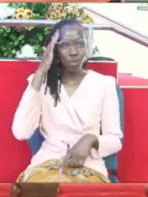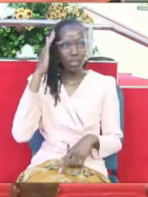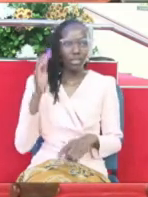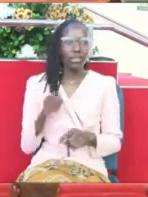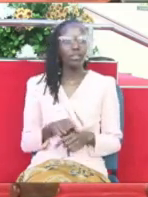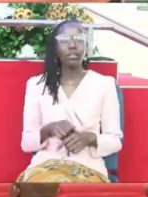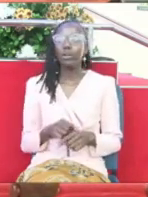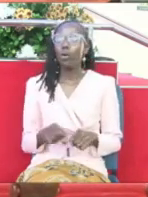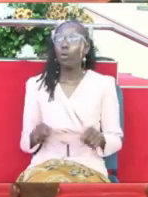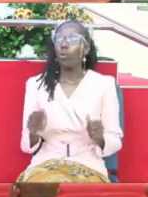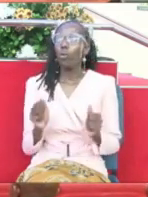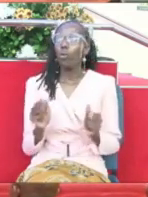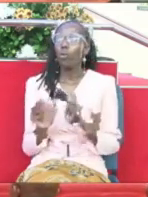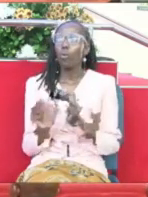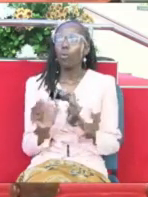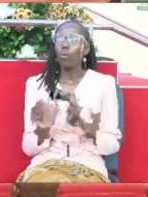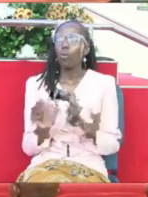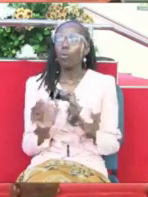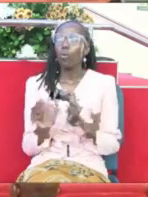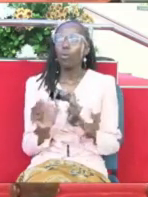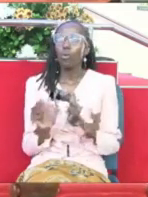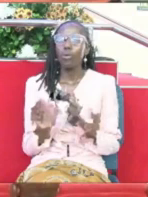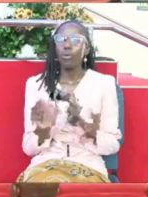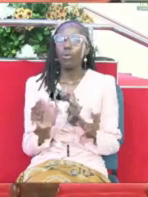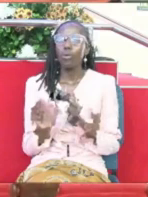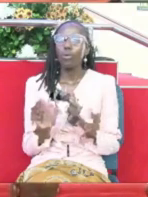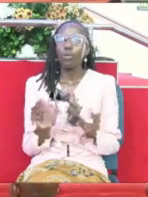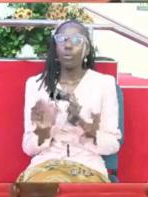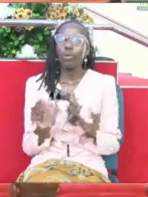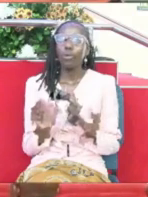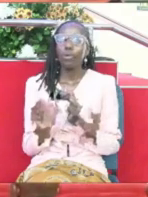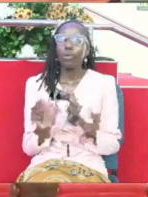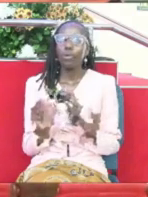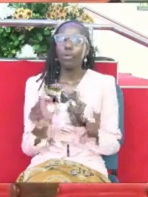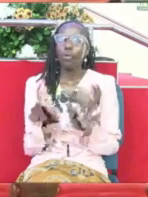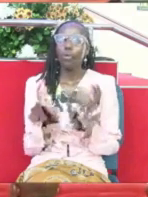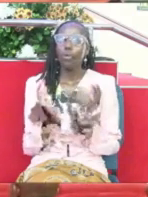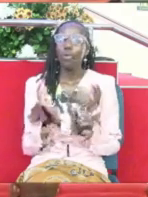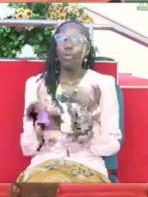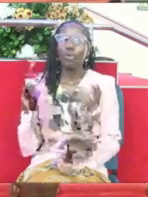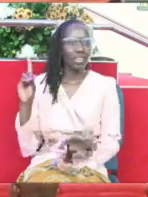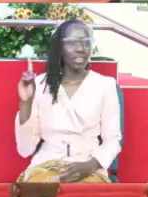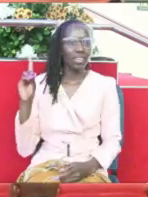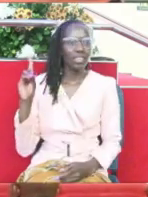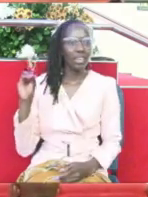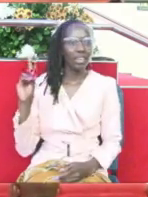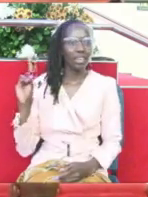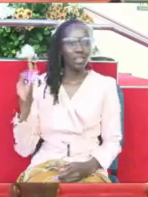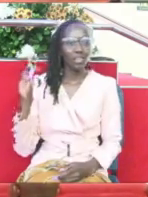ambako kunaelezwa katika kitabu cha Danieli. In other words, what we are saying is this. Kumaanisha kwamba tusema, that for us to be able to